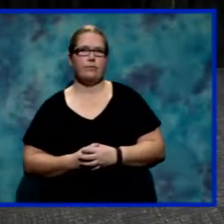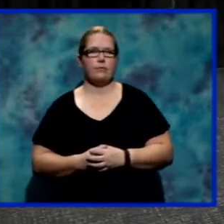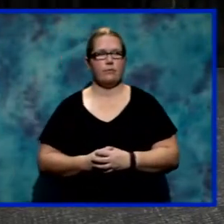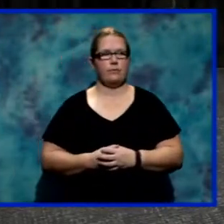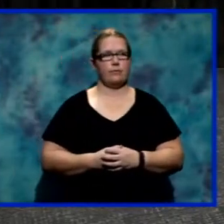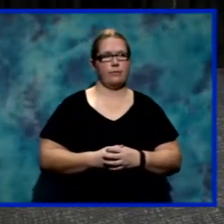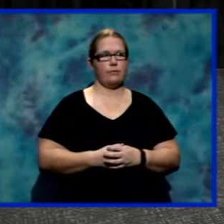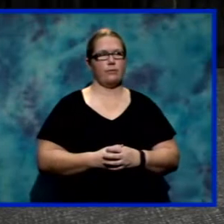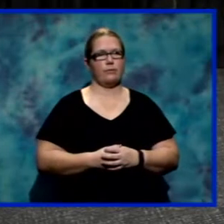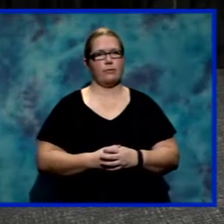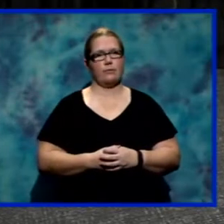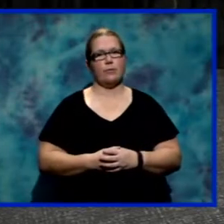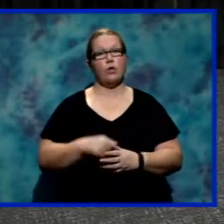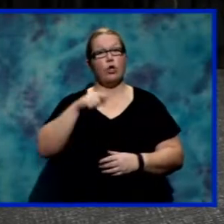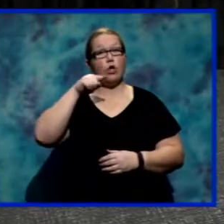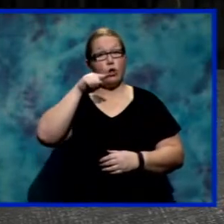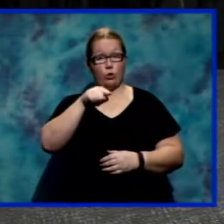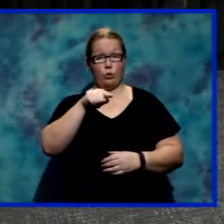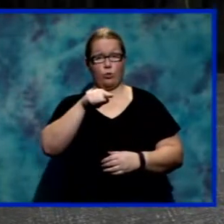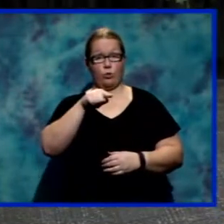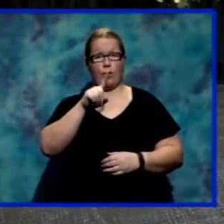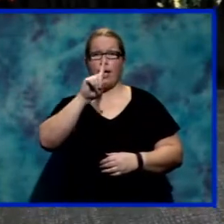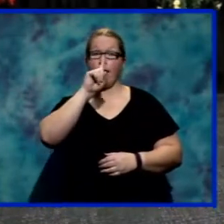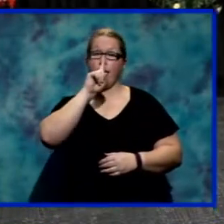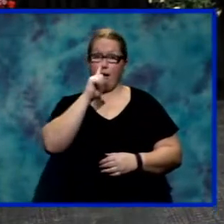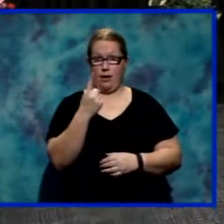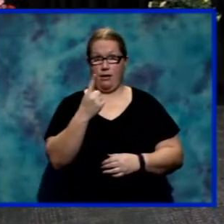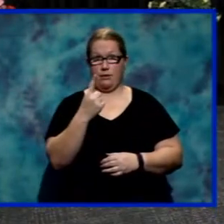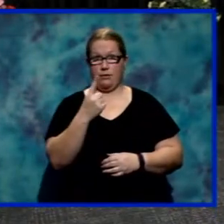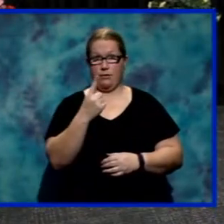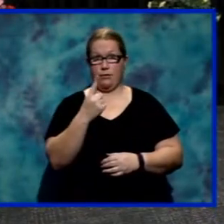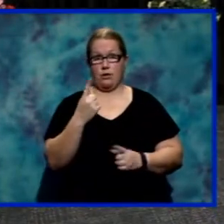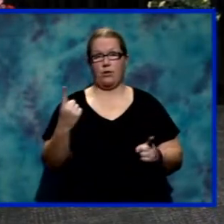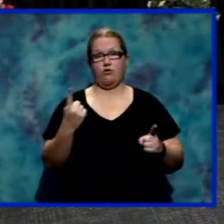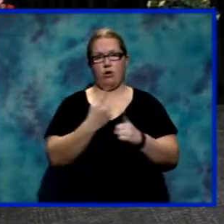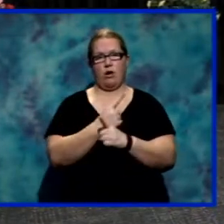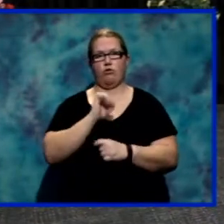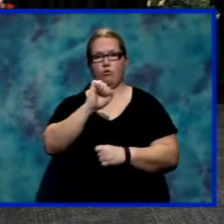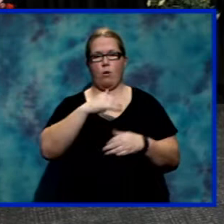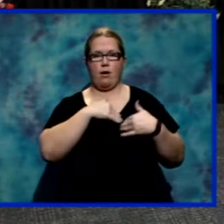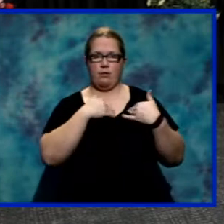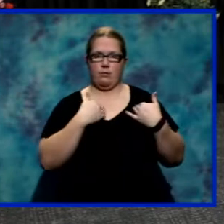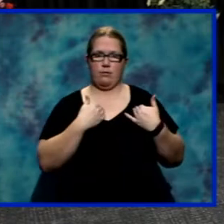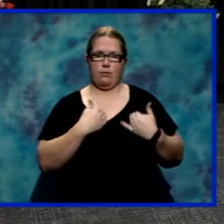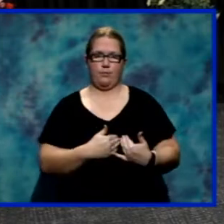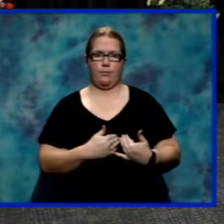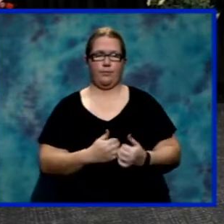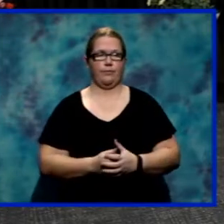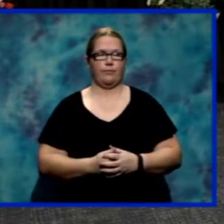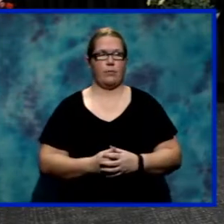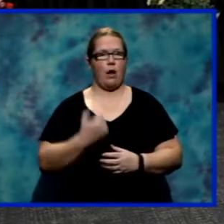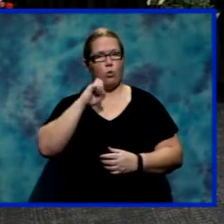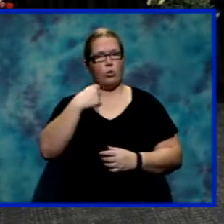You can't change your heart. I'm going to say